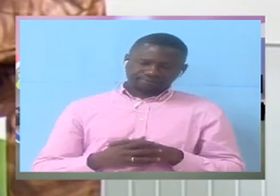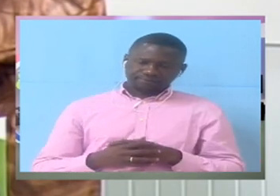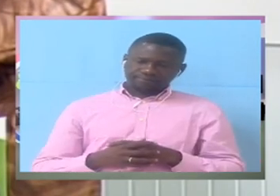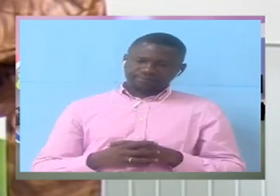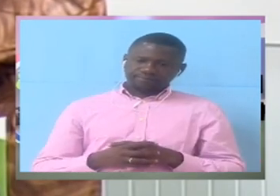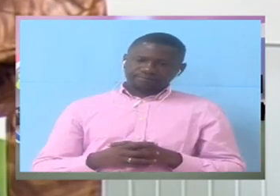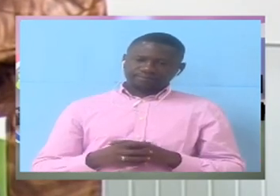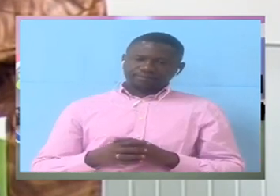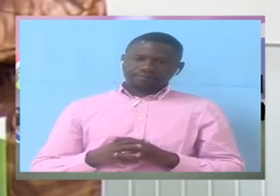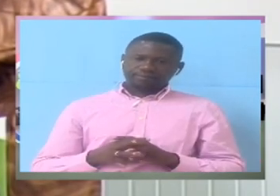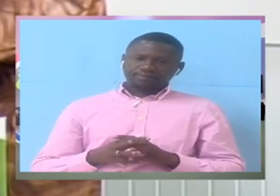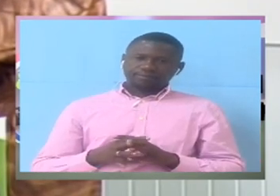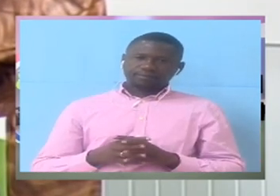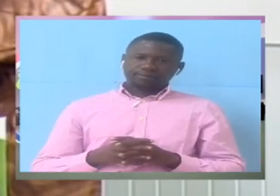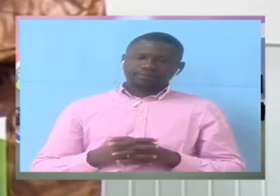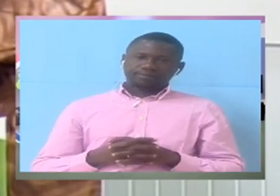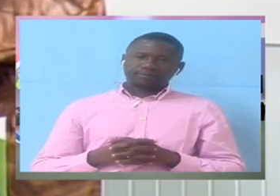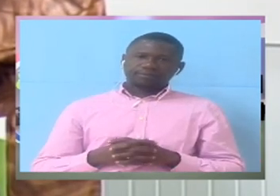Mhm. Yeah.